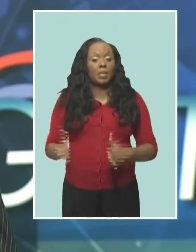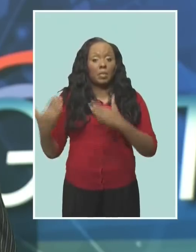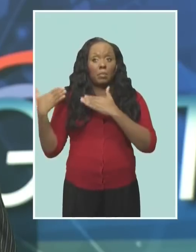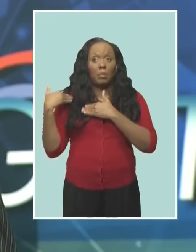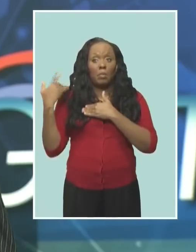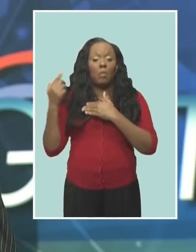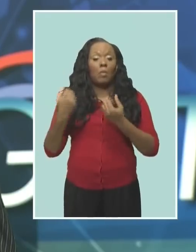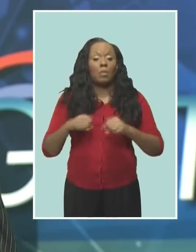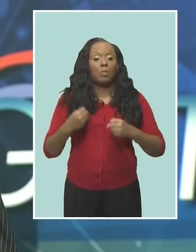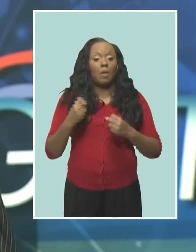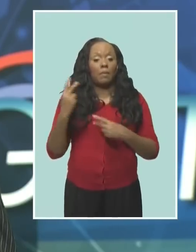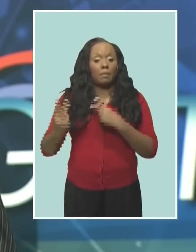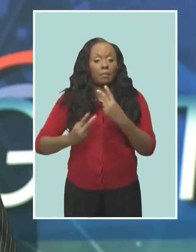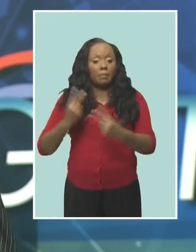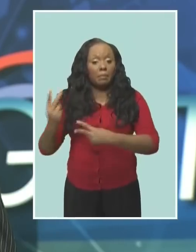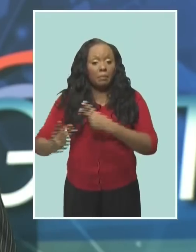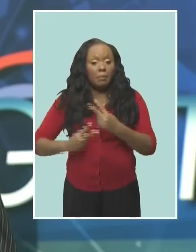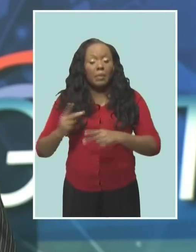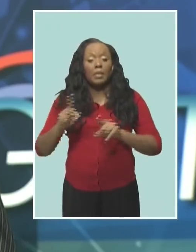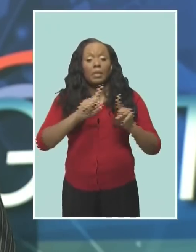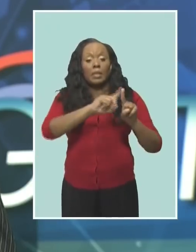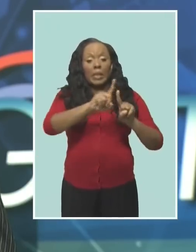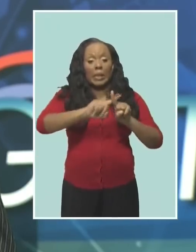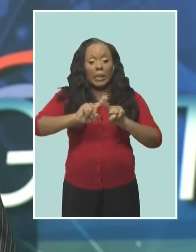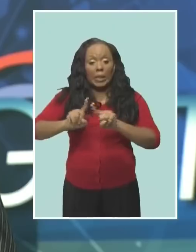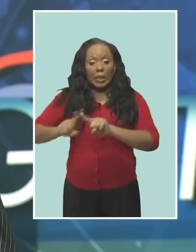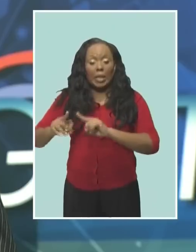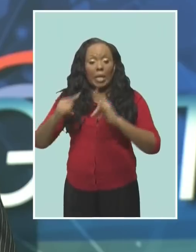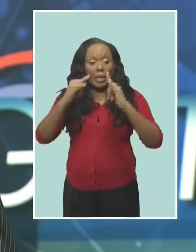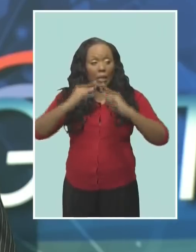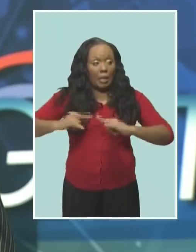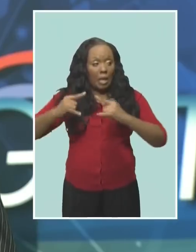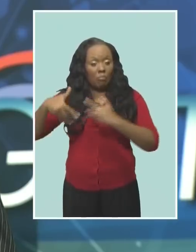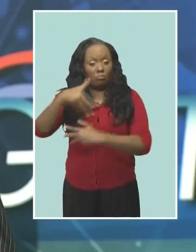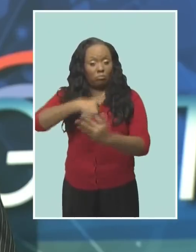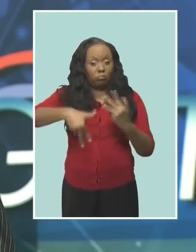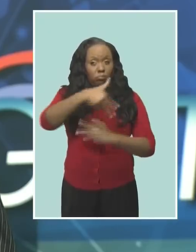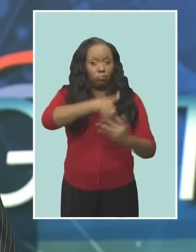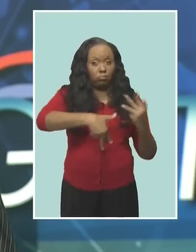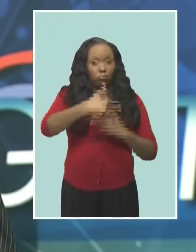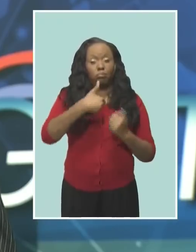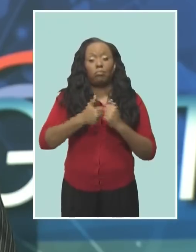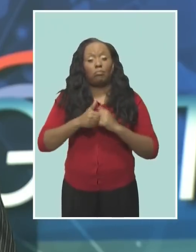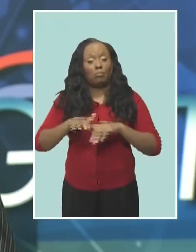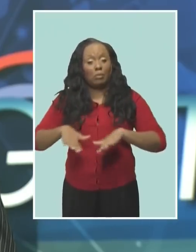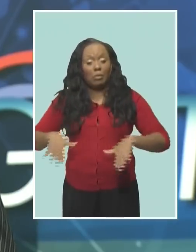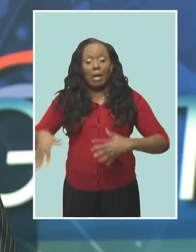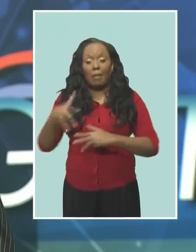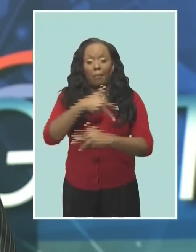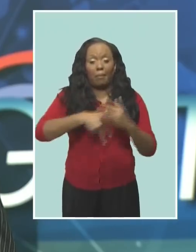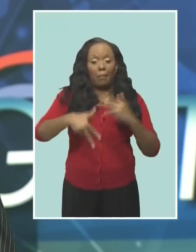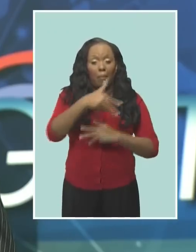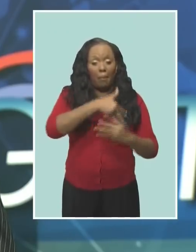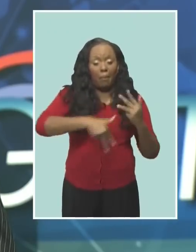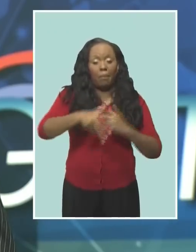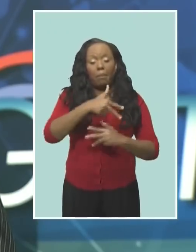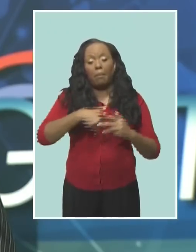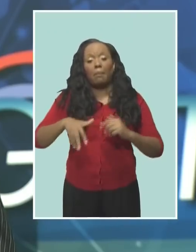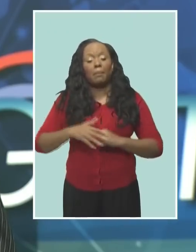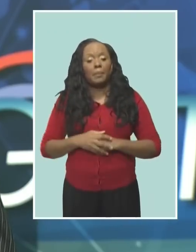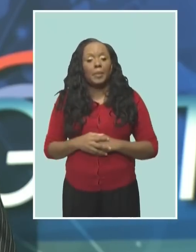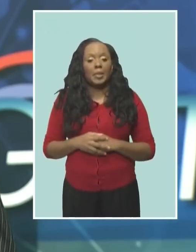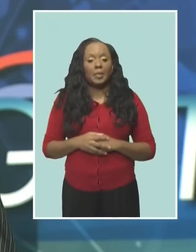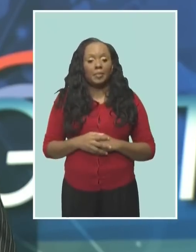ministry visited several of the camps and interacted with campers and volunteer assistants. Anesta Henry has more on that